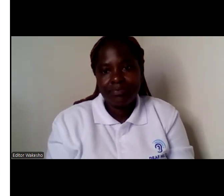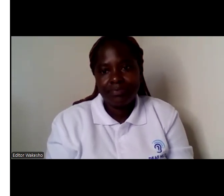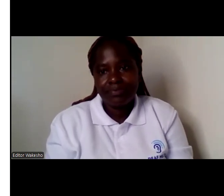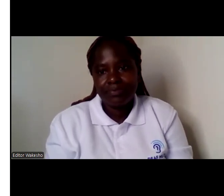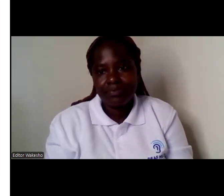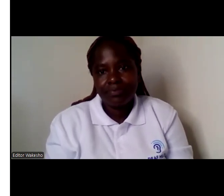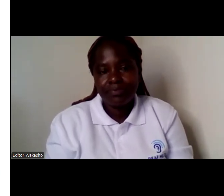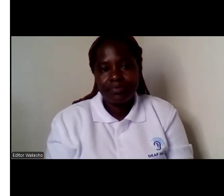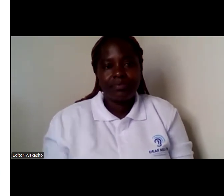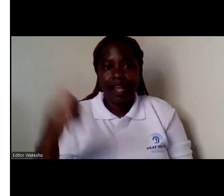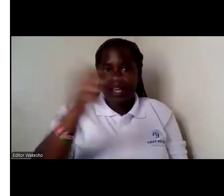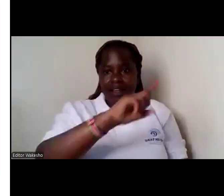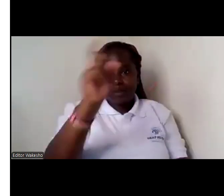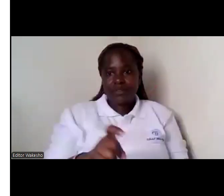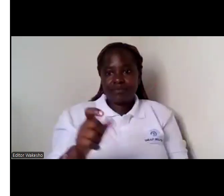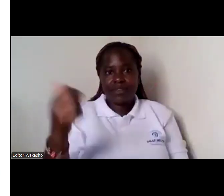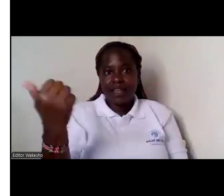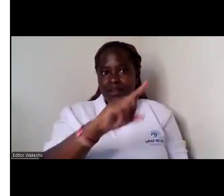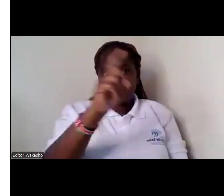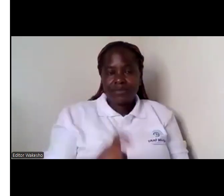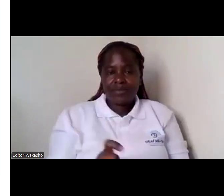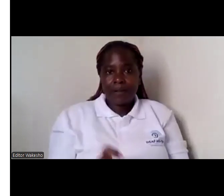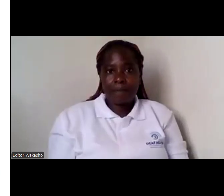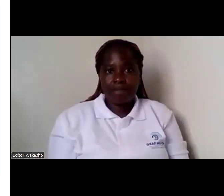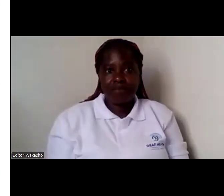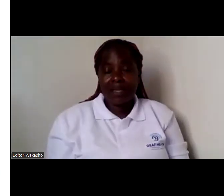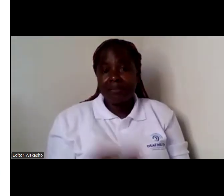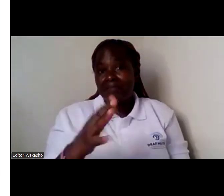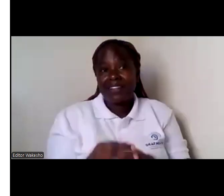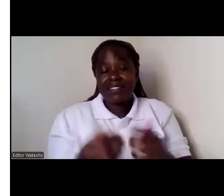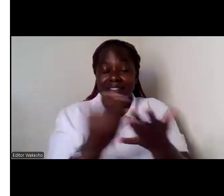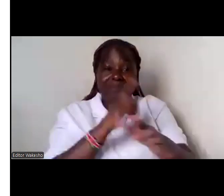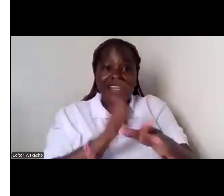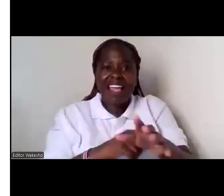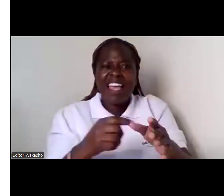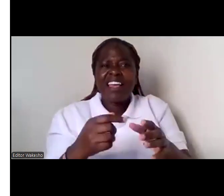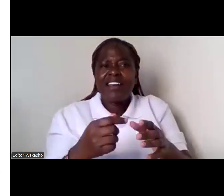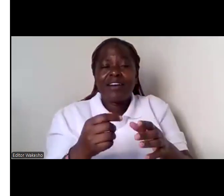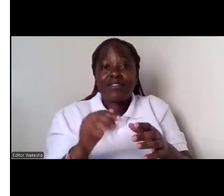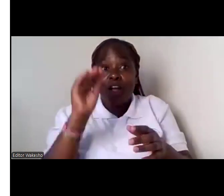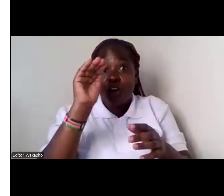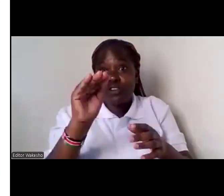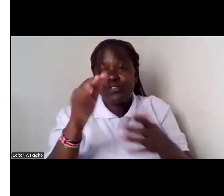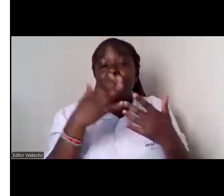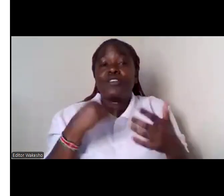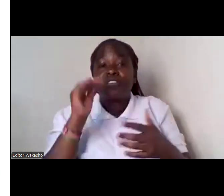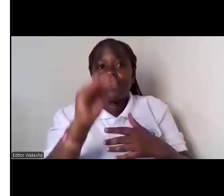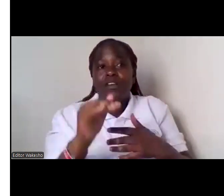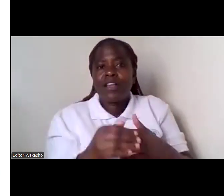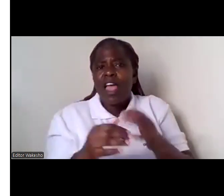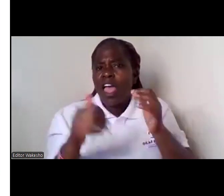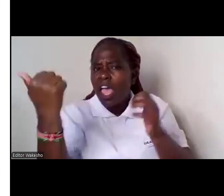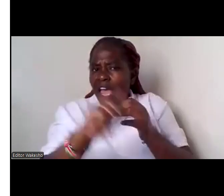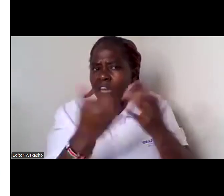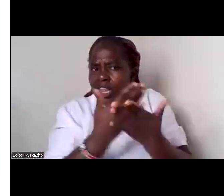Yes, even any myths. Maybe I can pose a question to others. Are there any myths you've